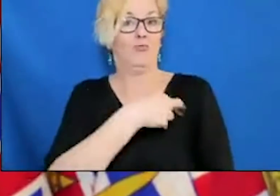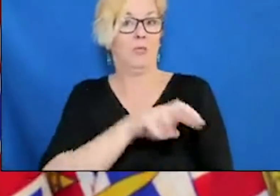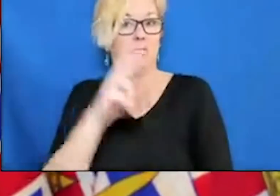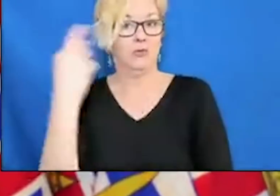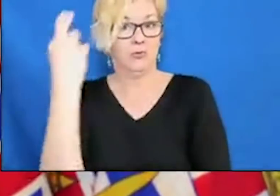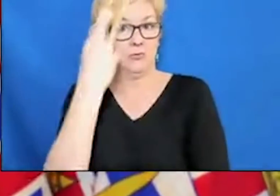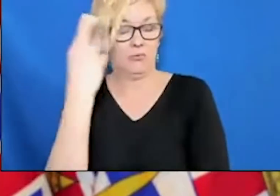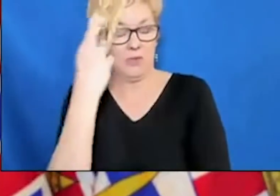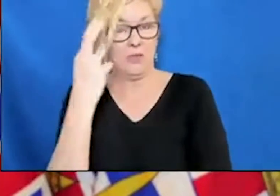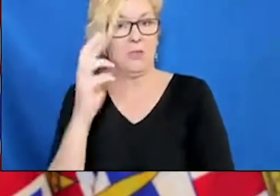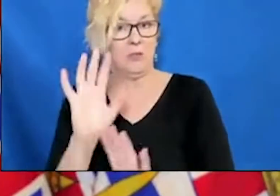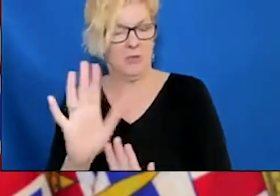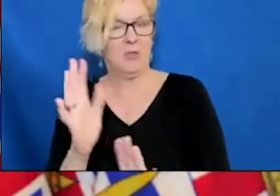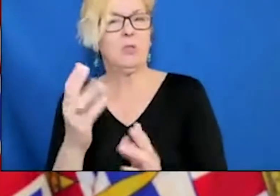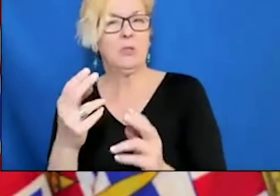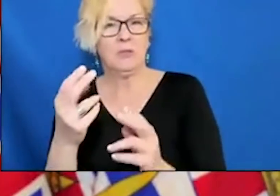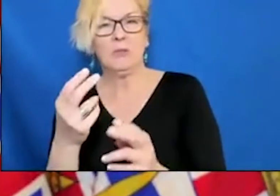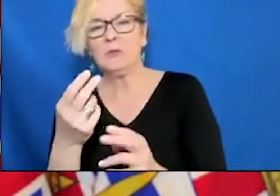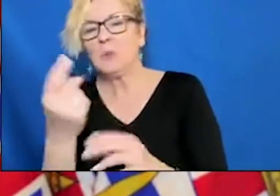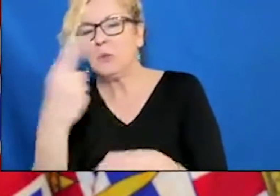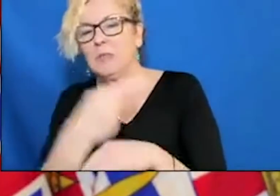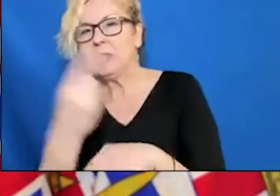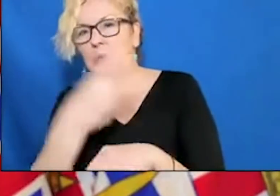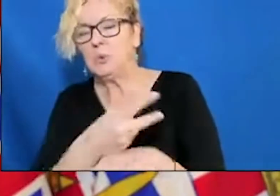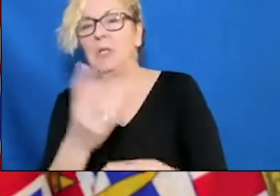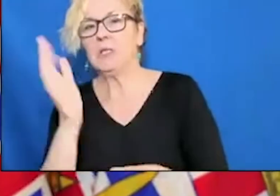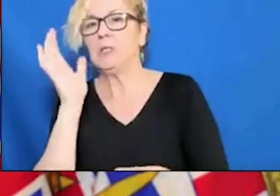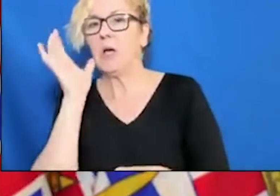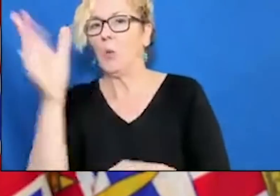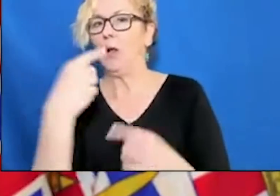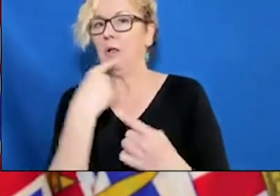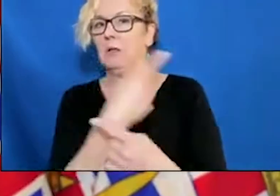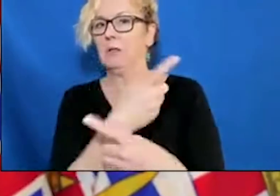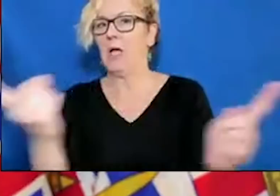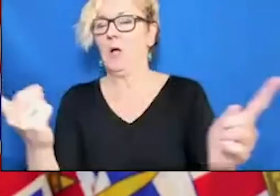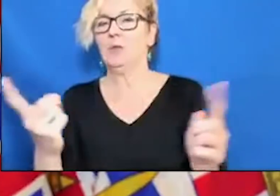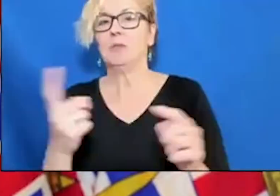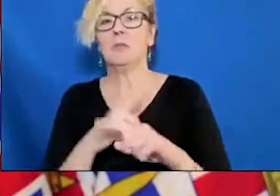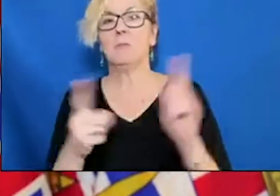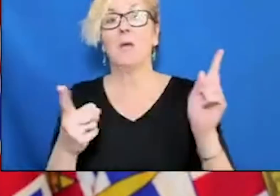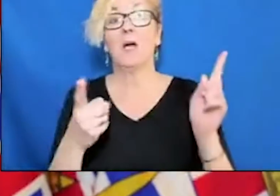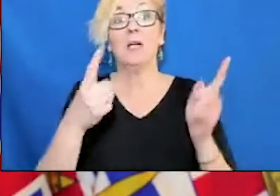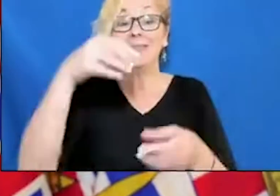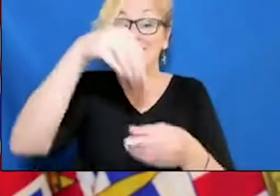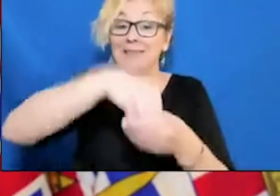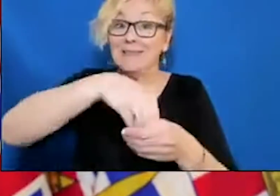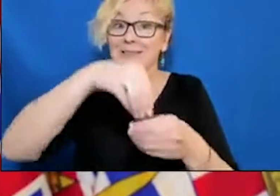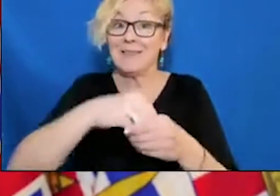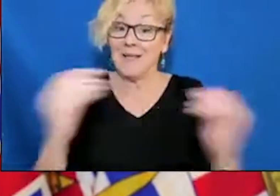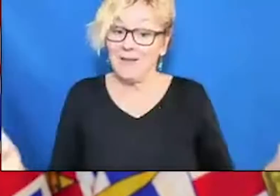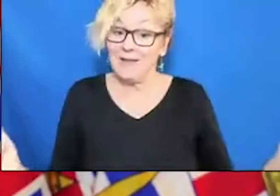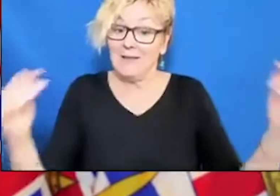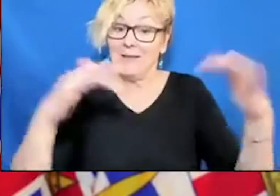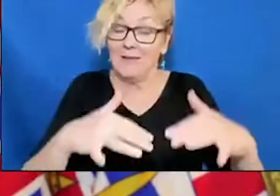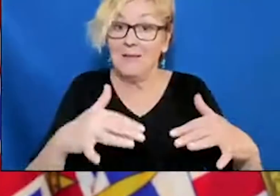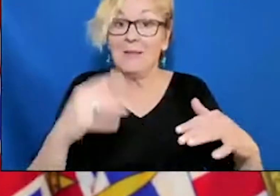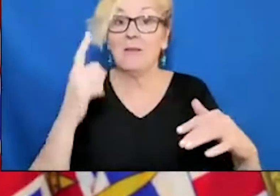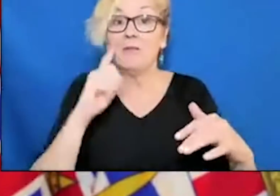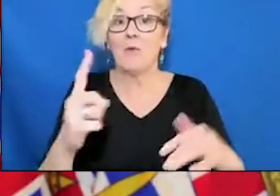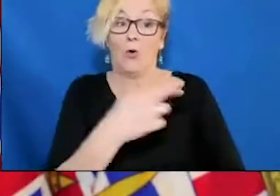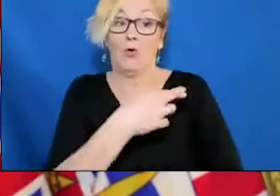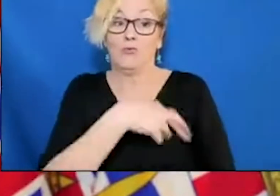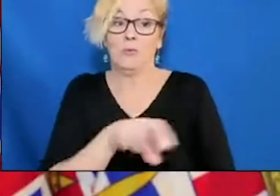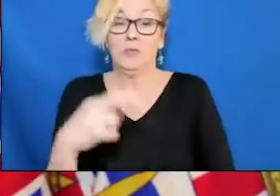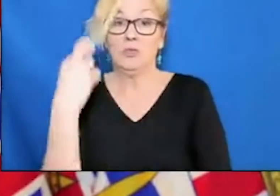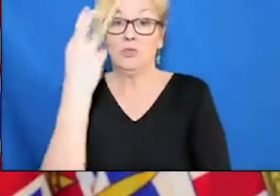day or so. So the variants of concern are moving quickly. It makes it more difficult for us to have that leeway